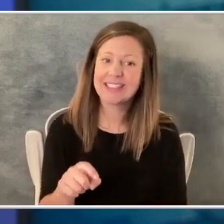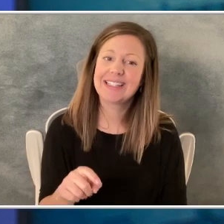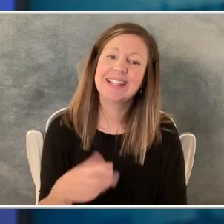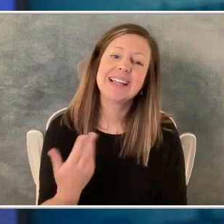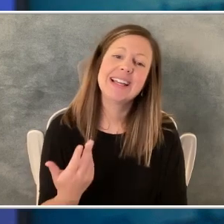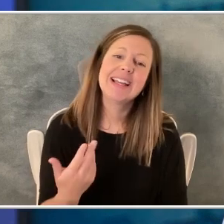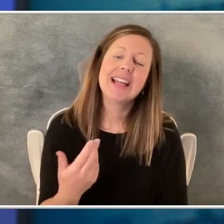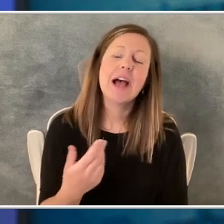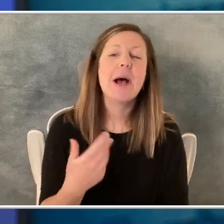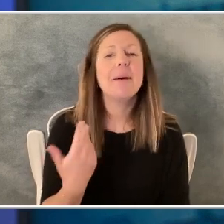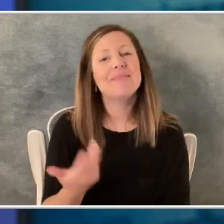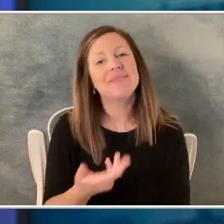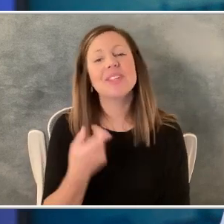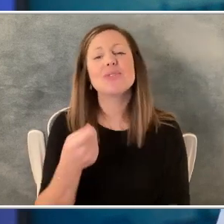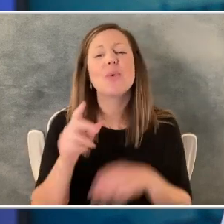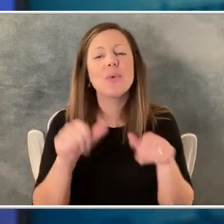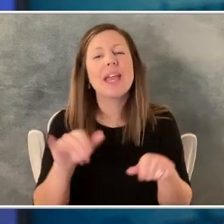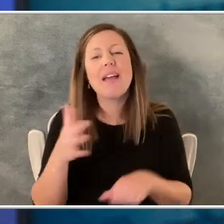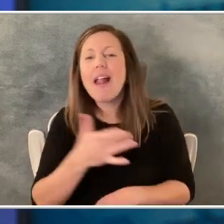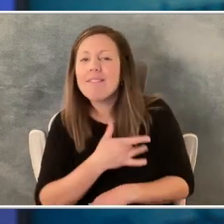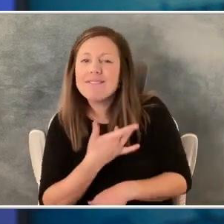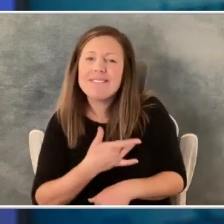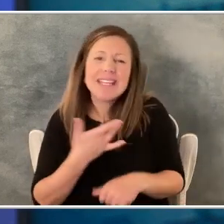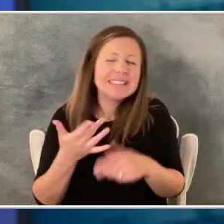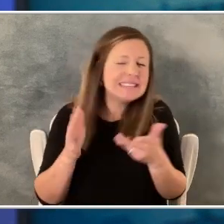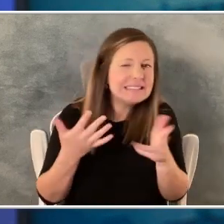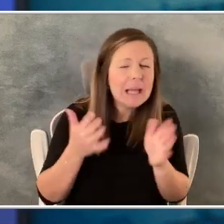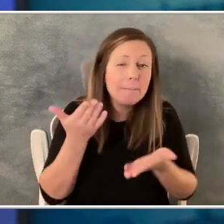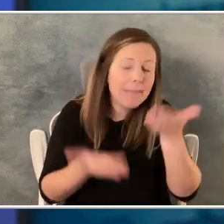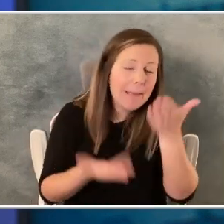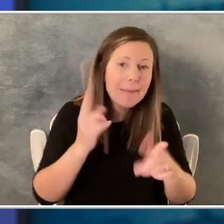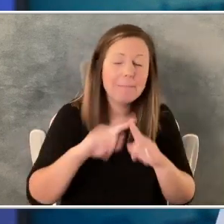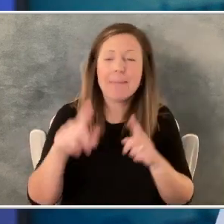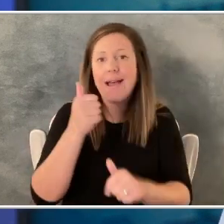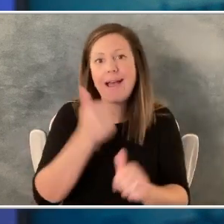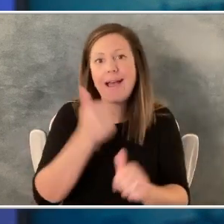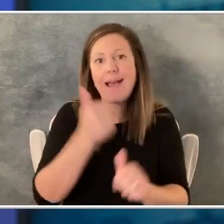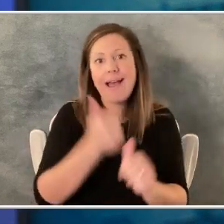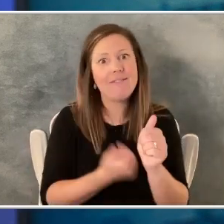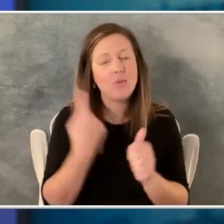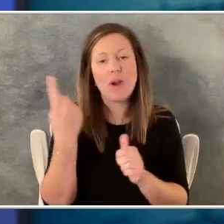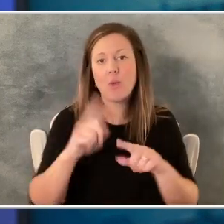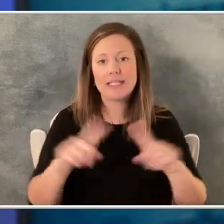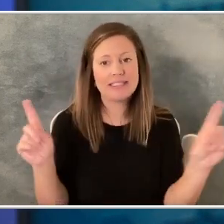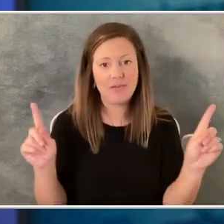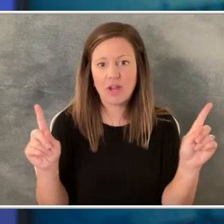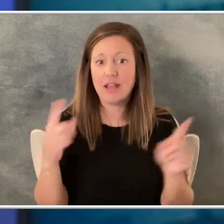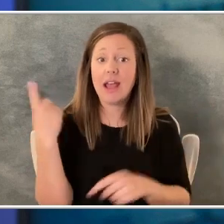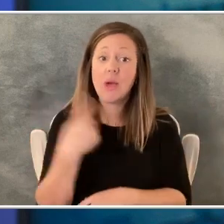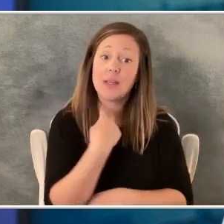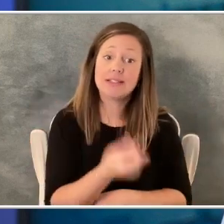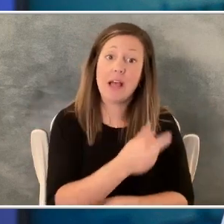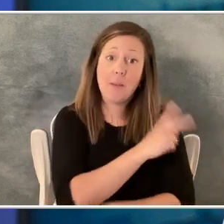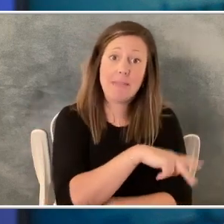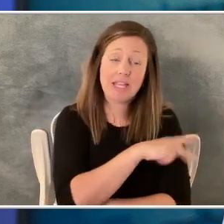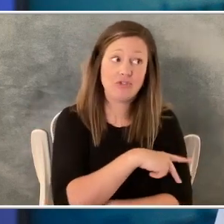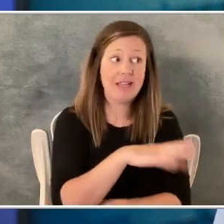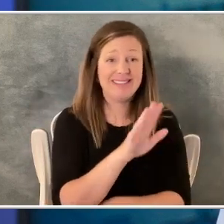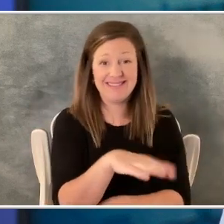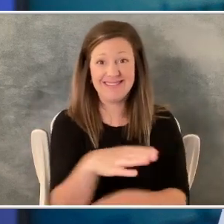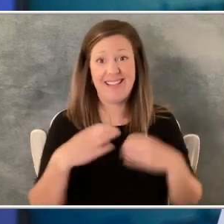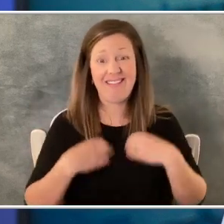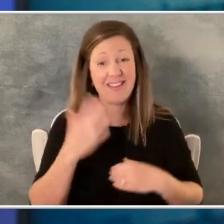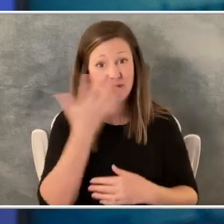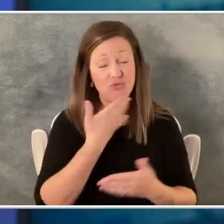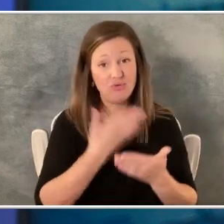get a sense of it, but everyone's so different. I comment to my patients all the time about how good their lungs may look despite their smoking history. But you